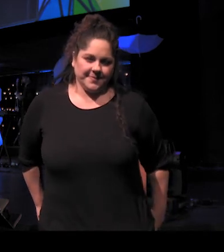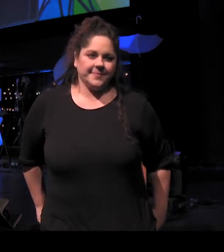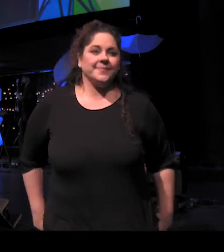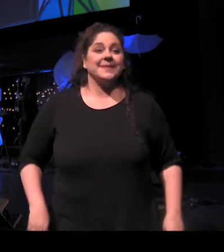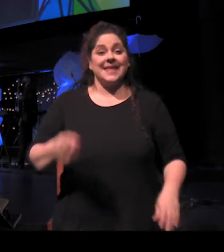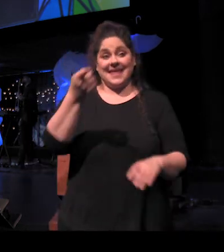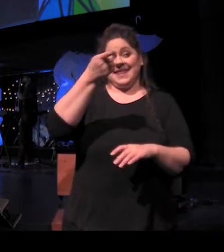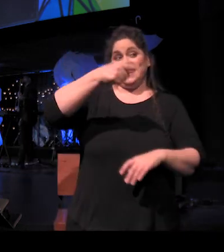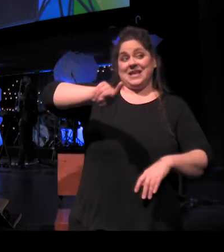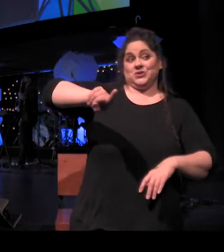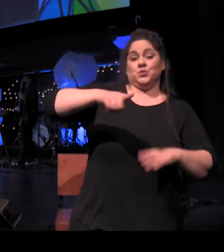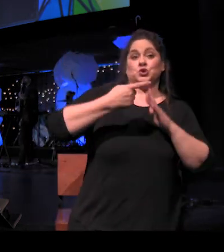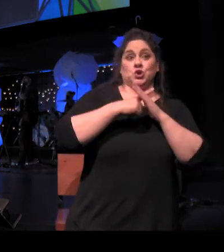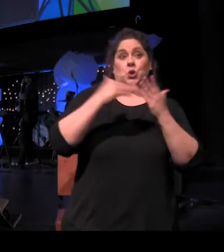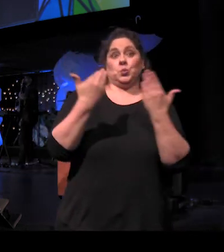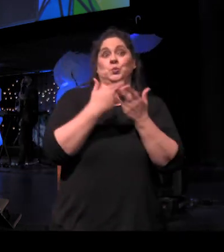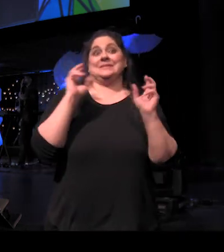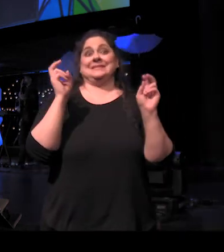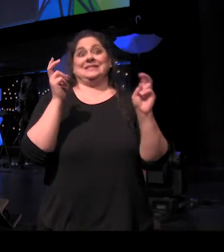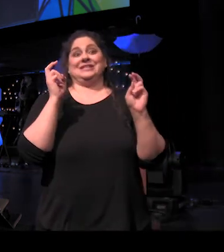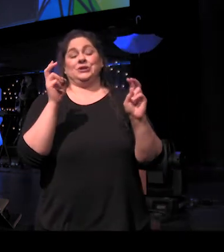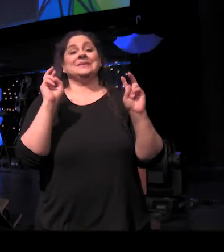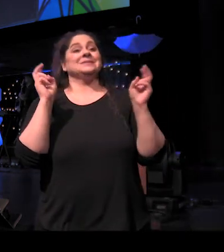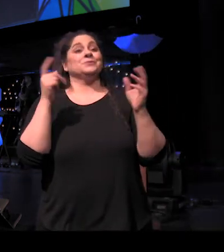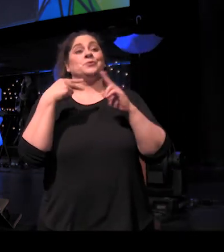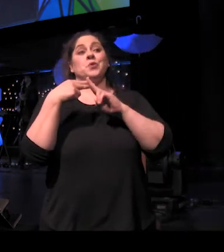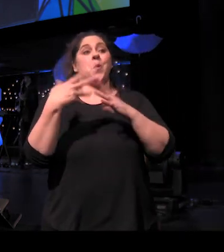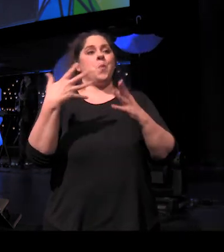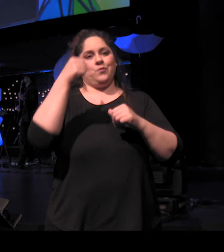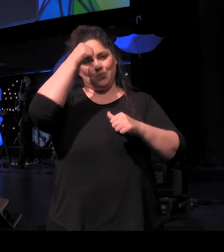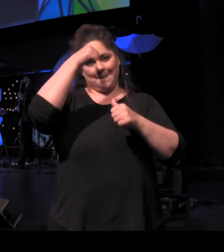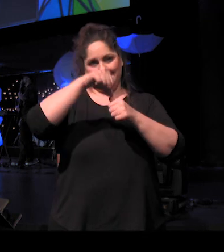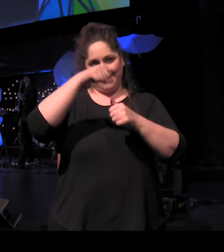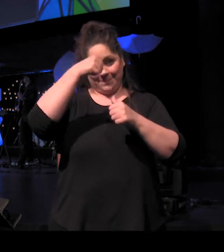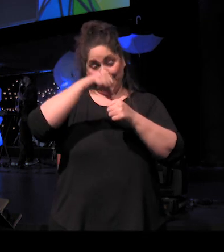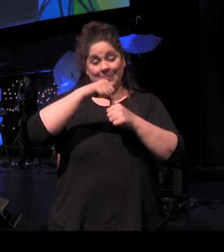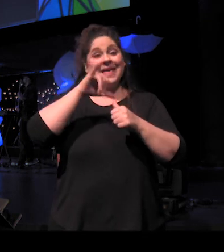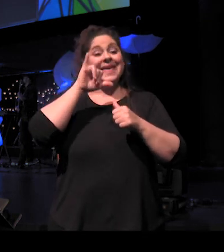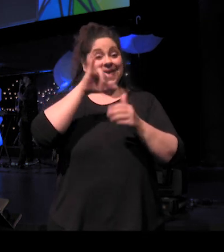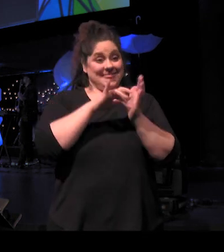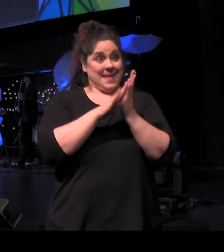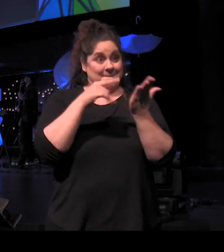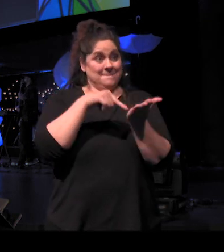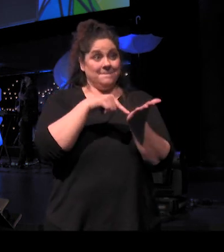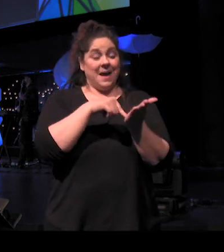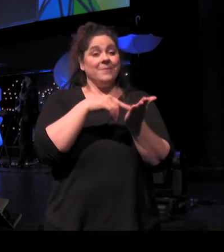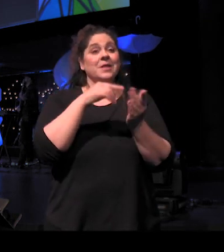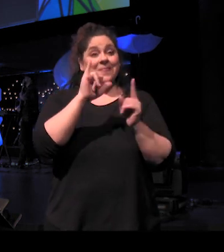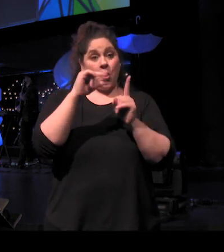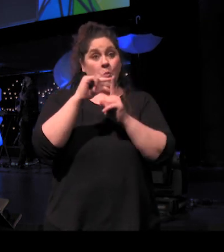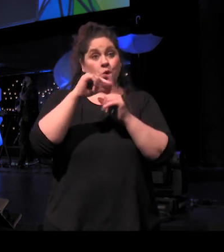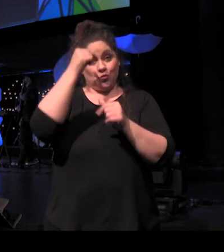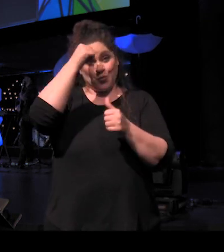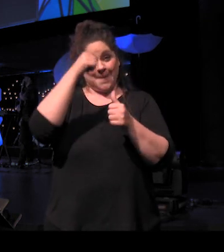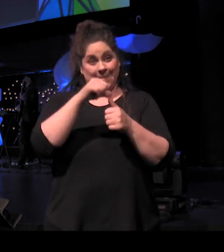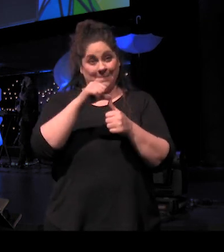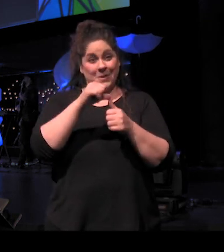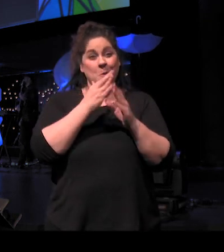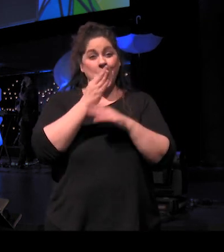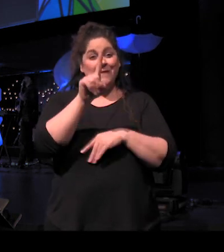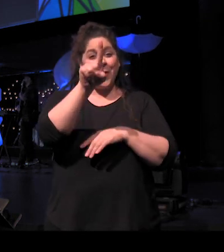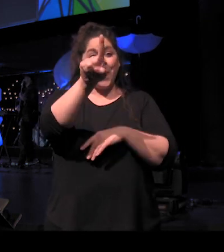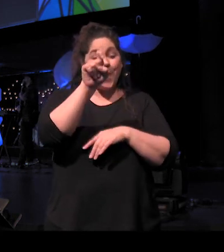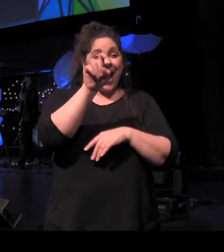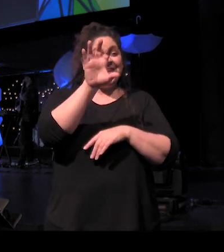Next week, we're starting a brand new series called Remembered. You know, in the Bible, the word remember, some form of it, is listed about 150